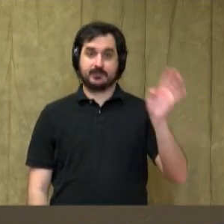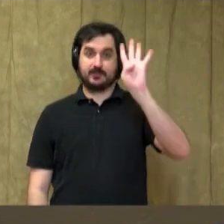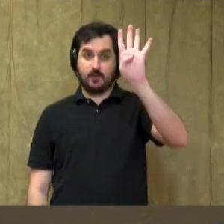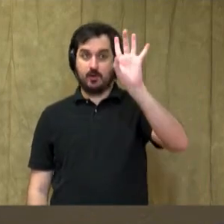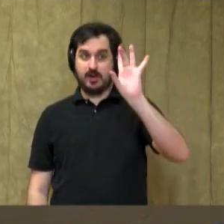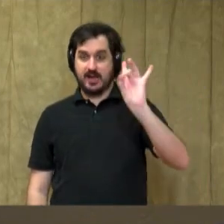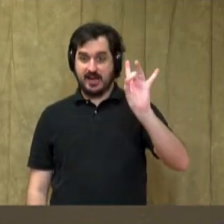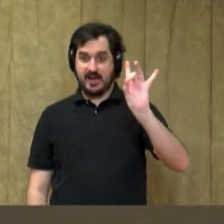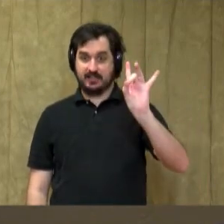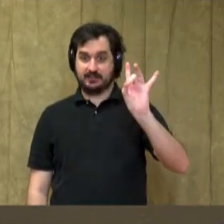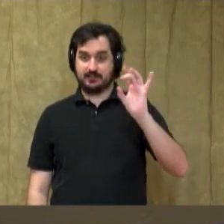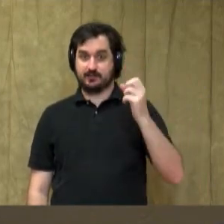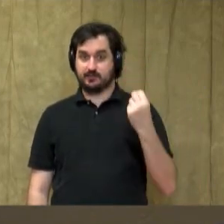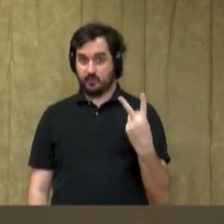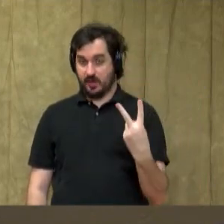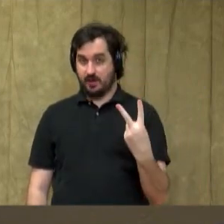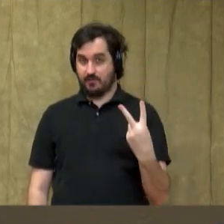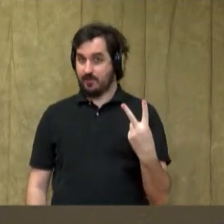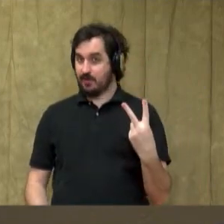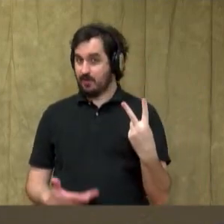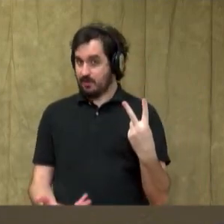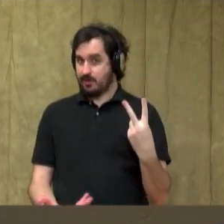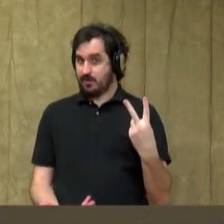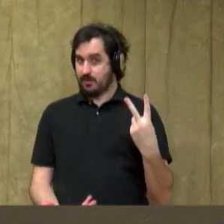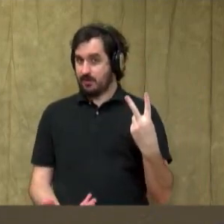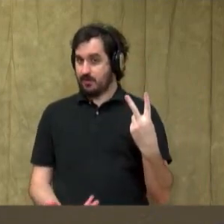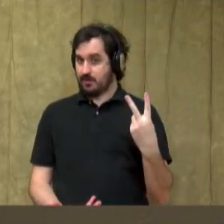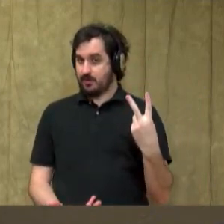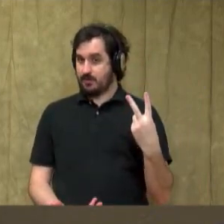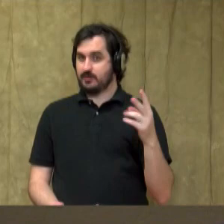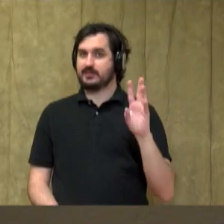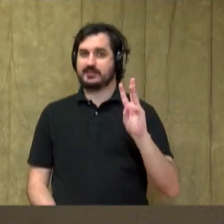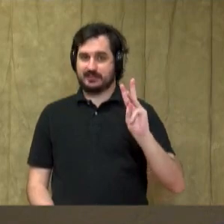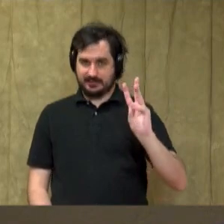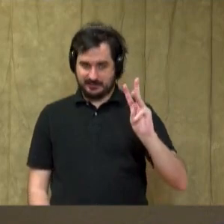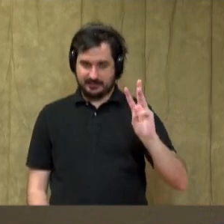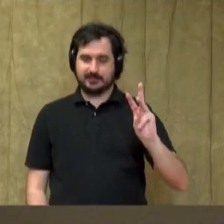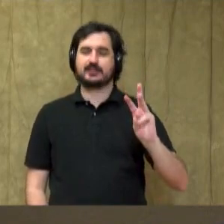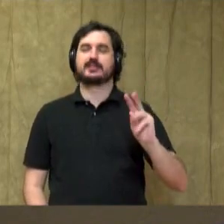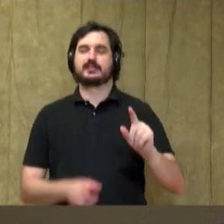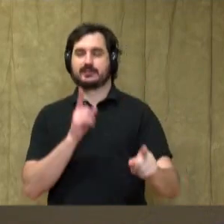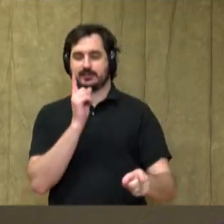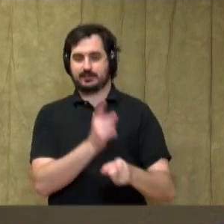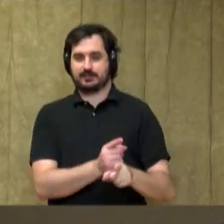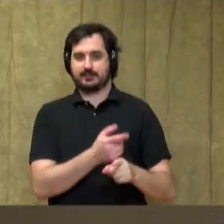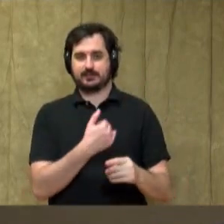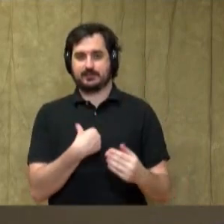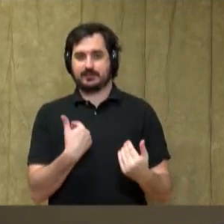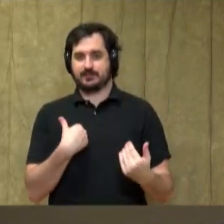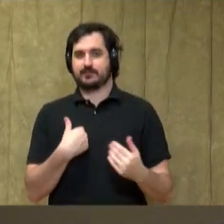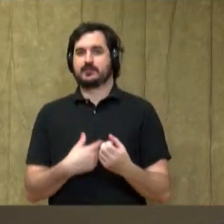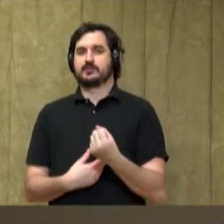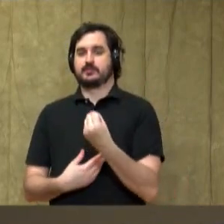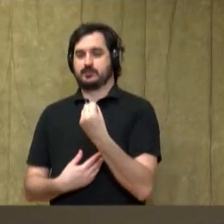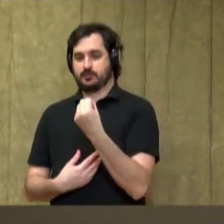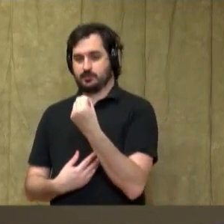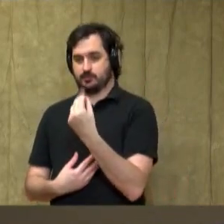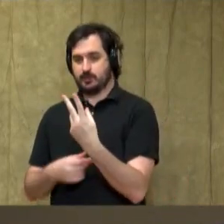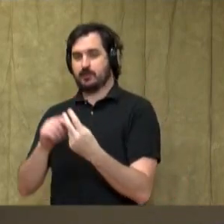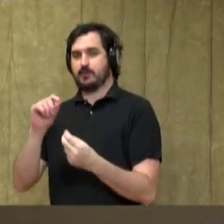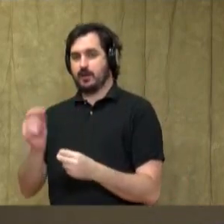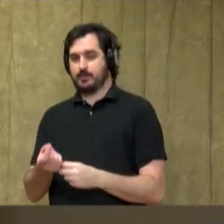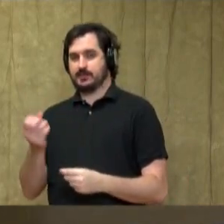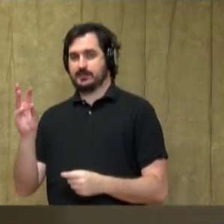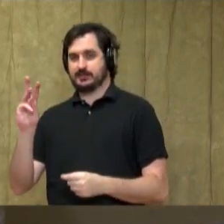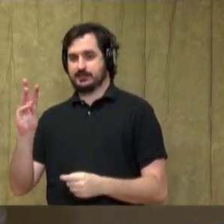4, 8, 12. What would that be? 16. And then you would have your